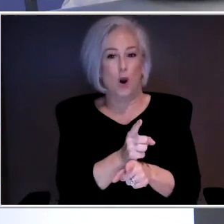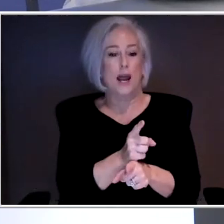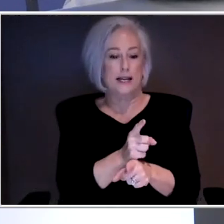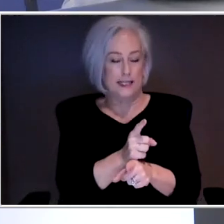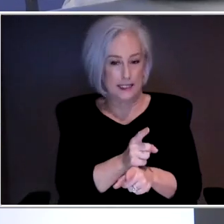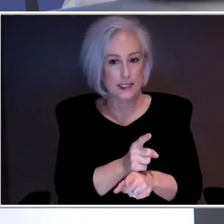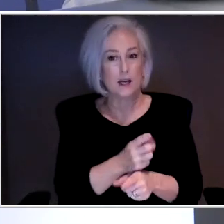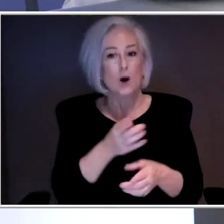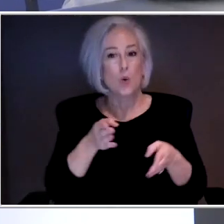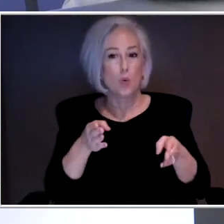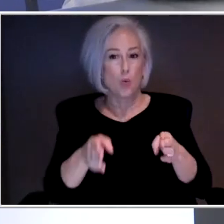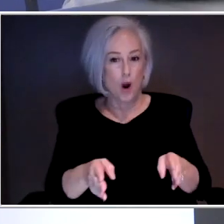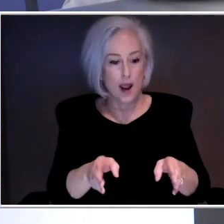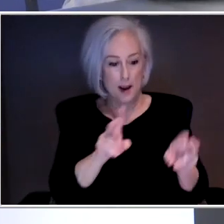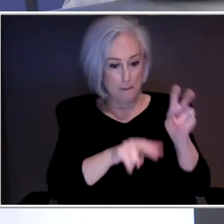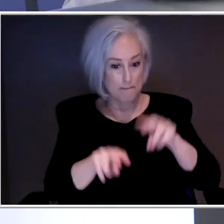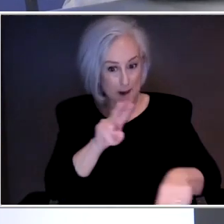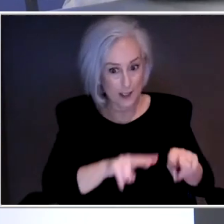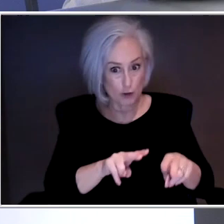monitoring, and